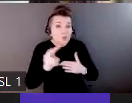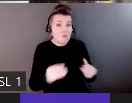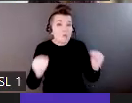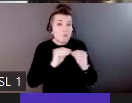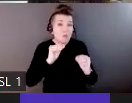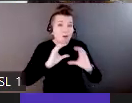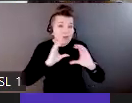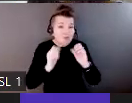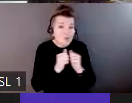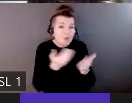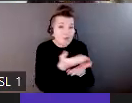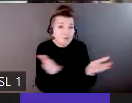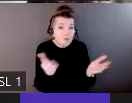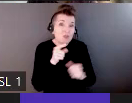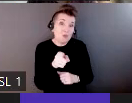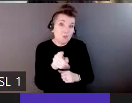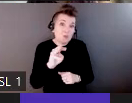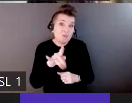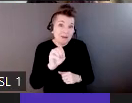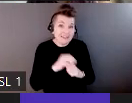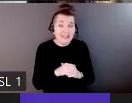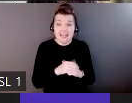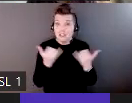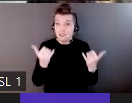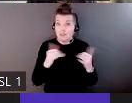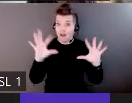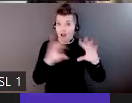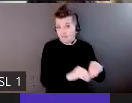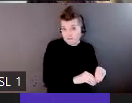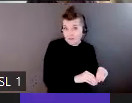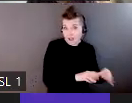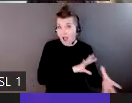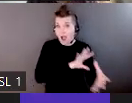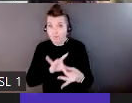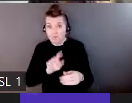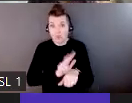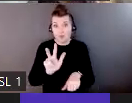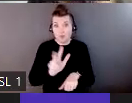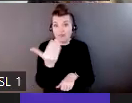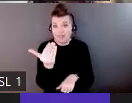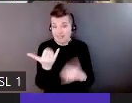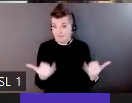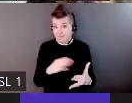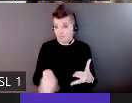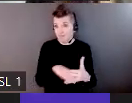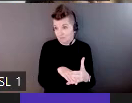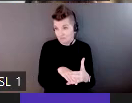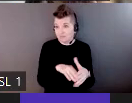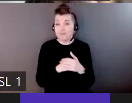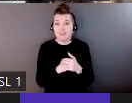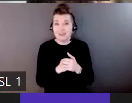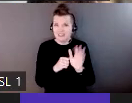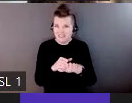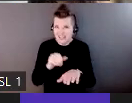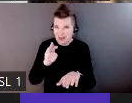you. And we'll rejoin the conference back at 3:15 after our break right now. And I can tell you